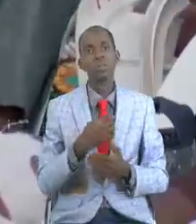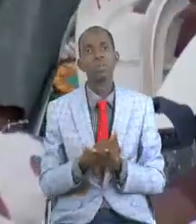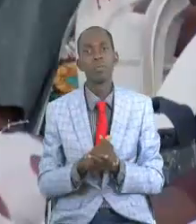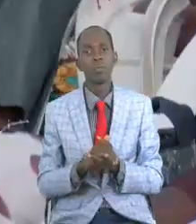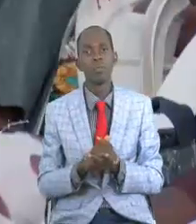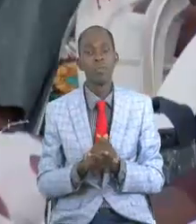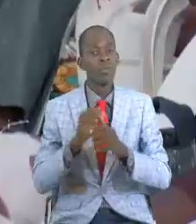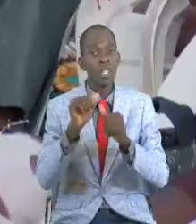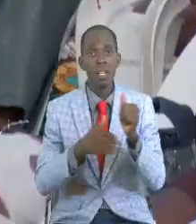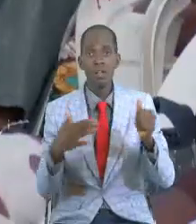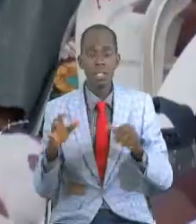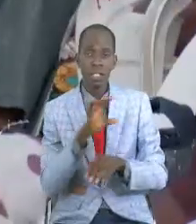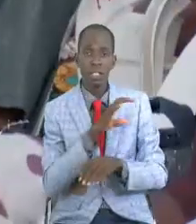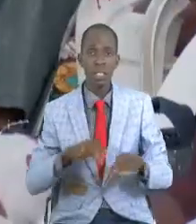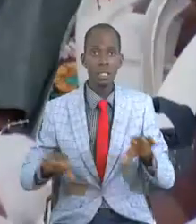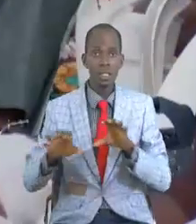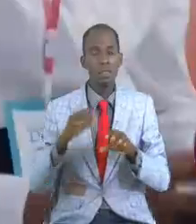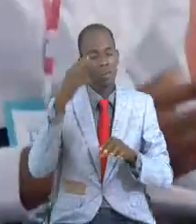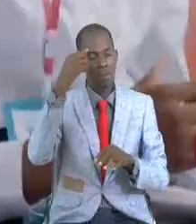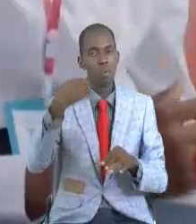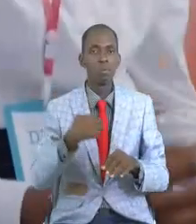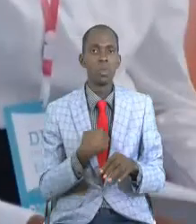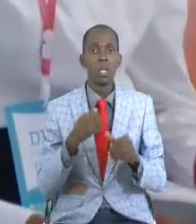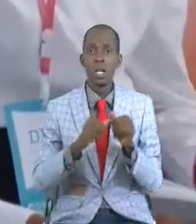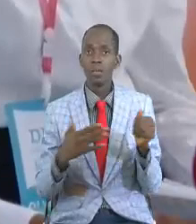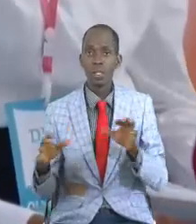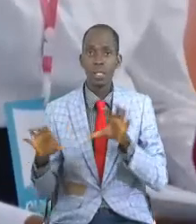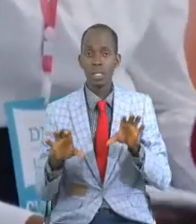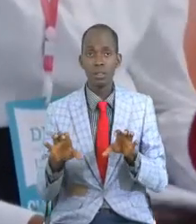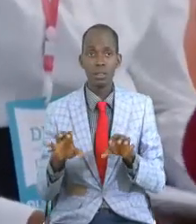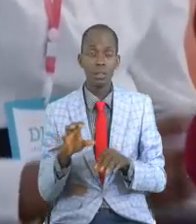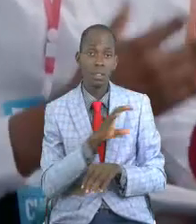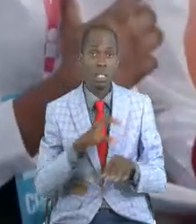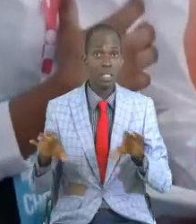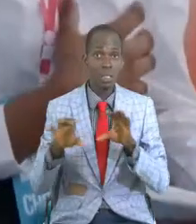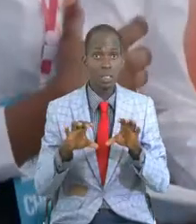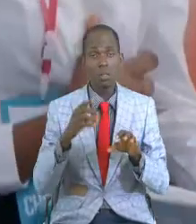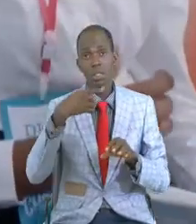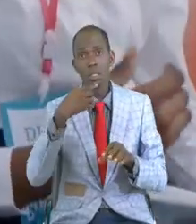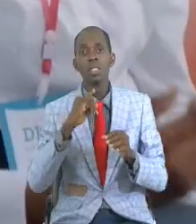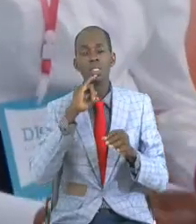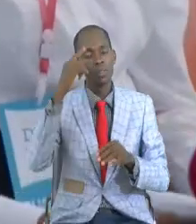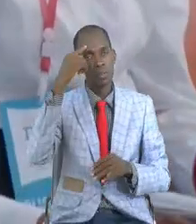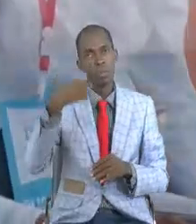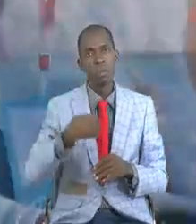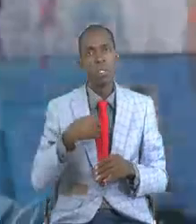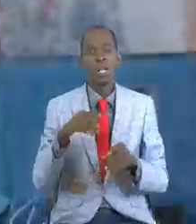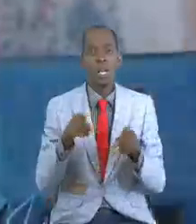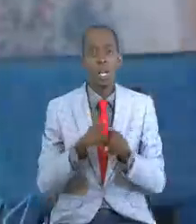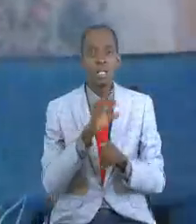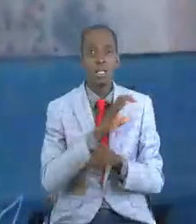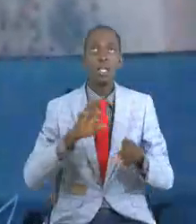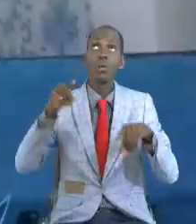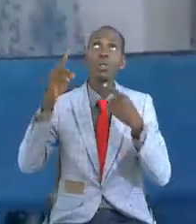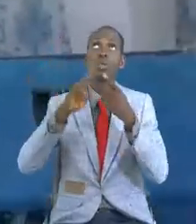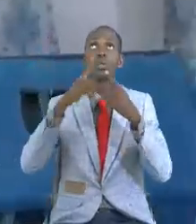Everything Christ did on my behalf. Everything Christ spoke on my behalf. And as he went to the Father, in the